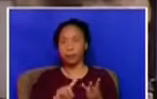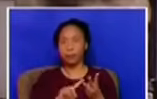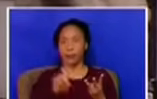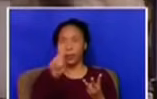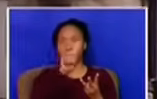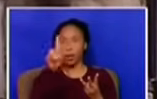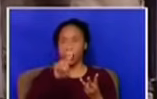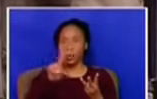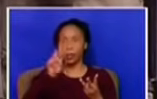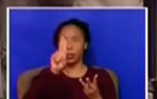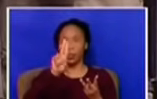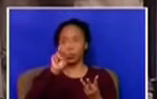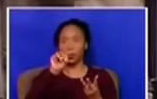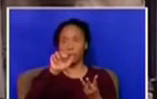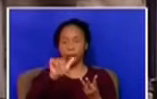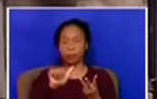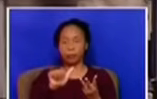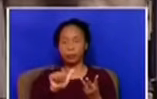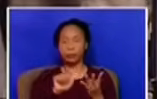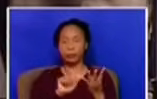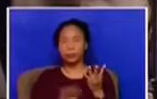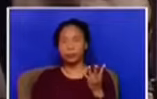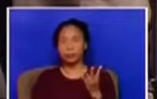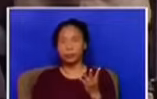Zuma Sambudla Duduzile.